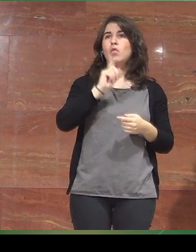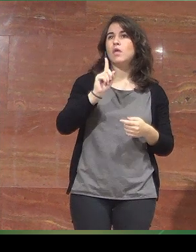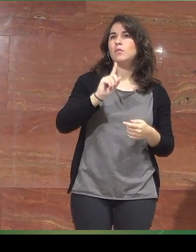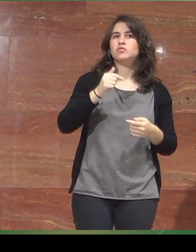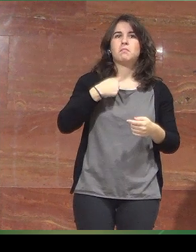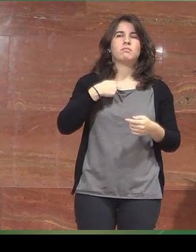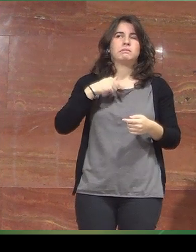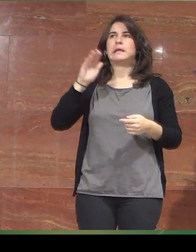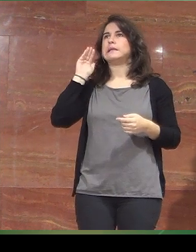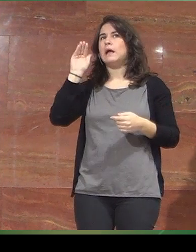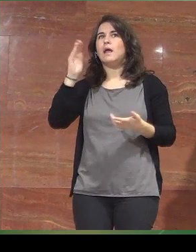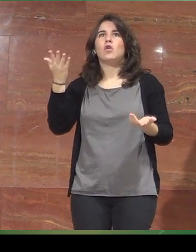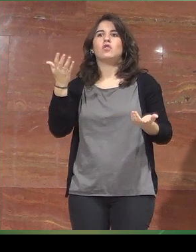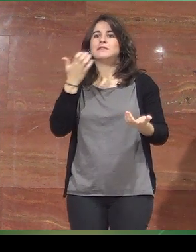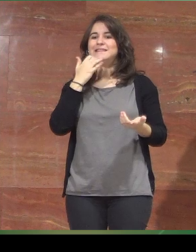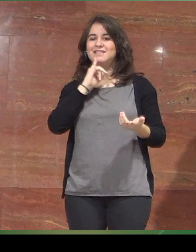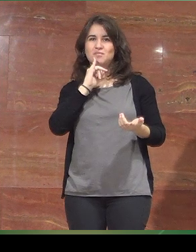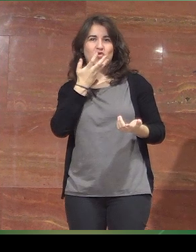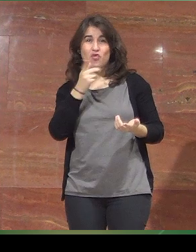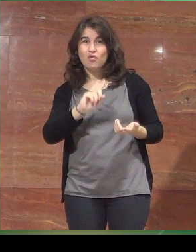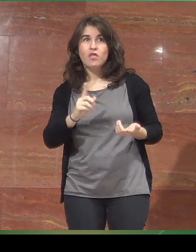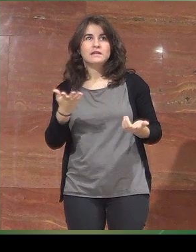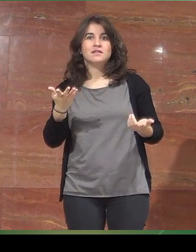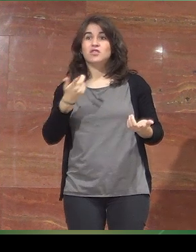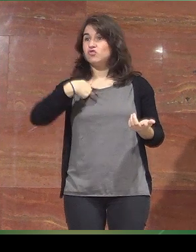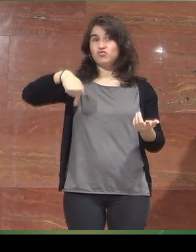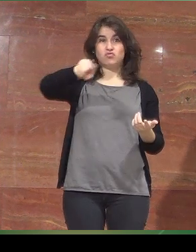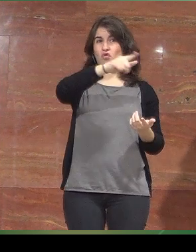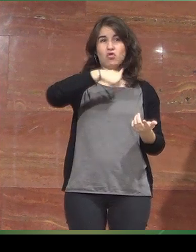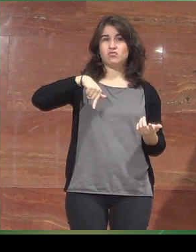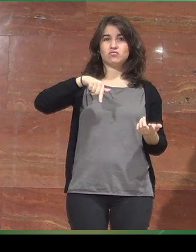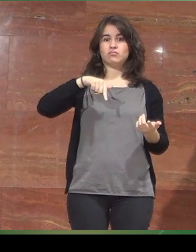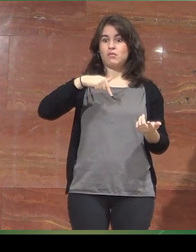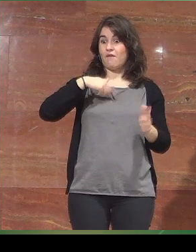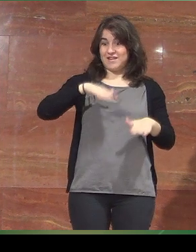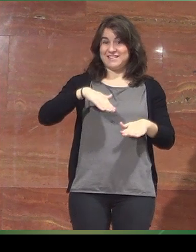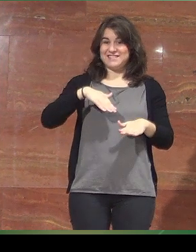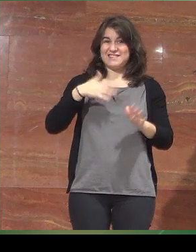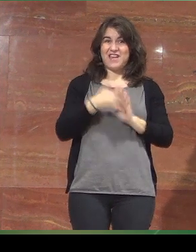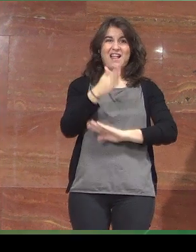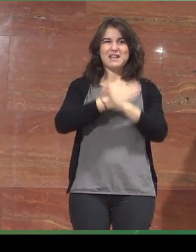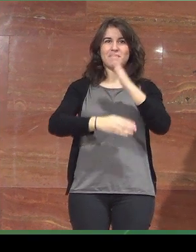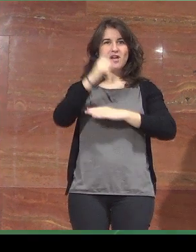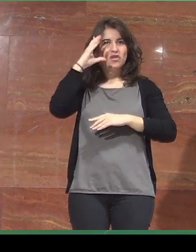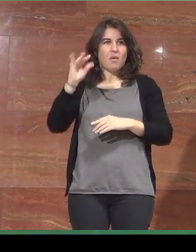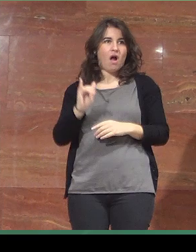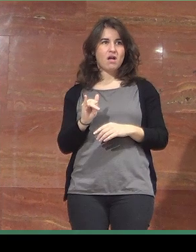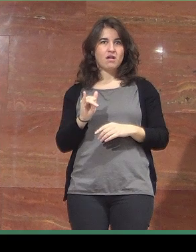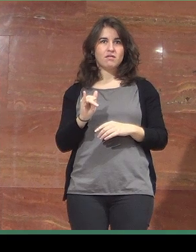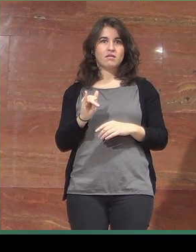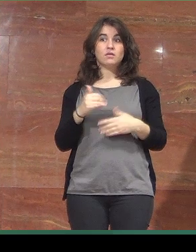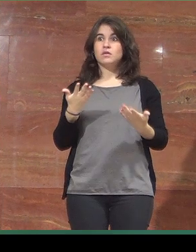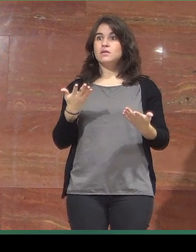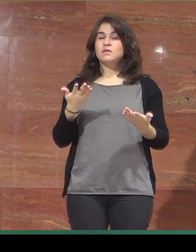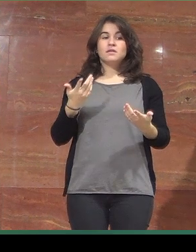the city, we all have a cognitive impairment at that time. So for all of us moving around the transport